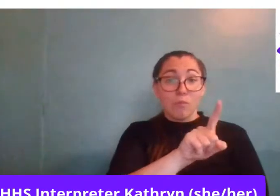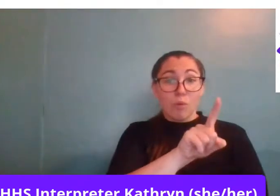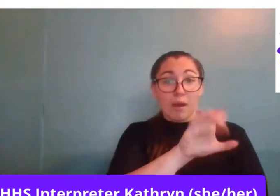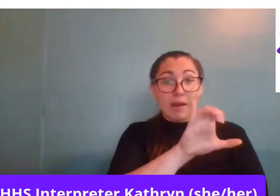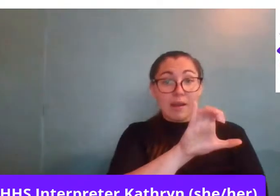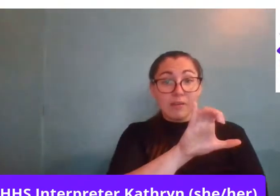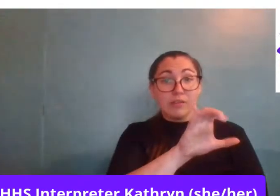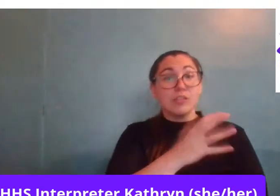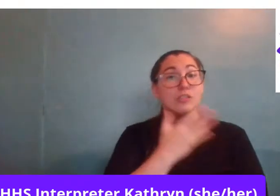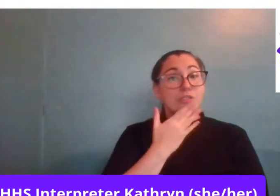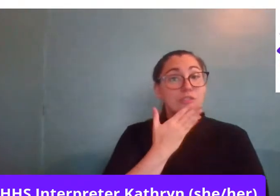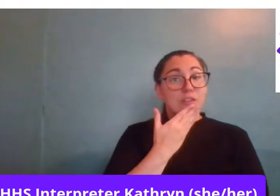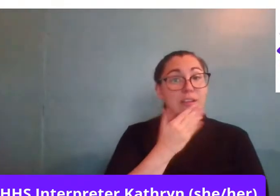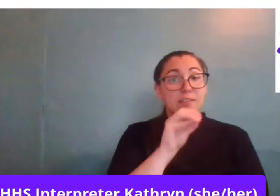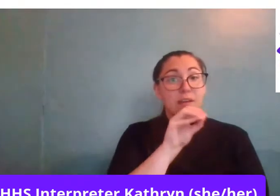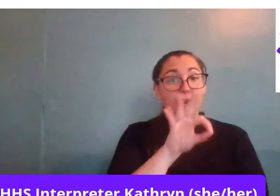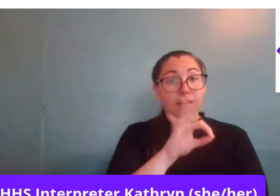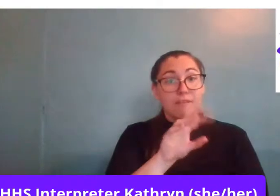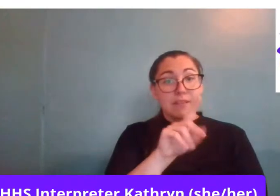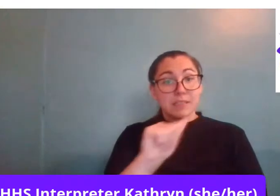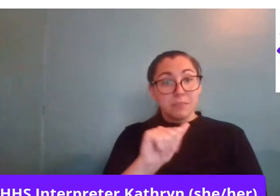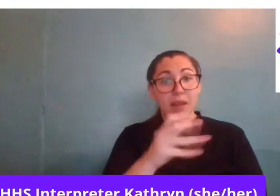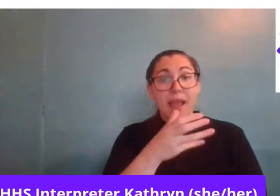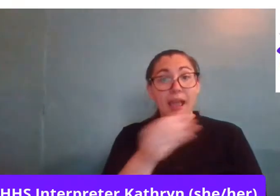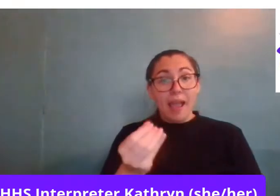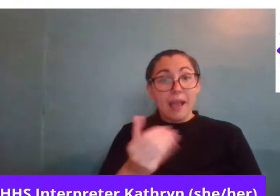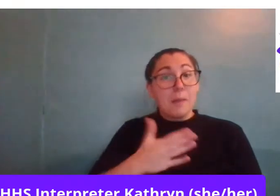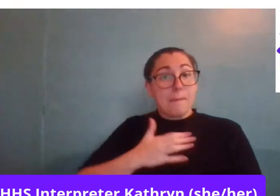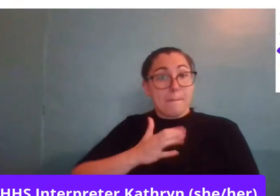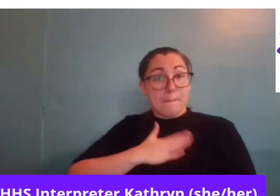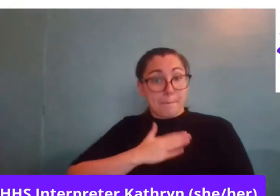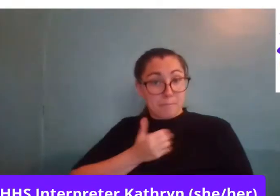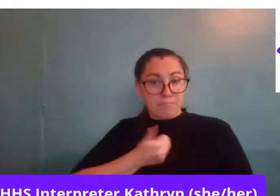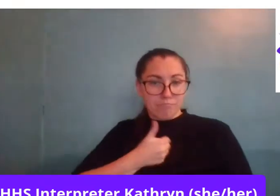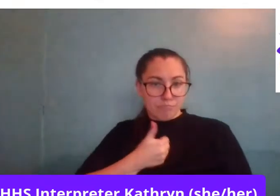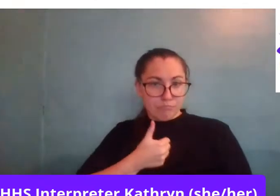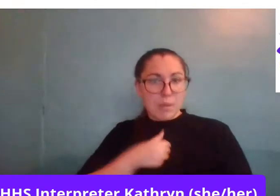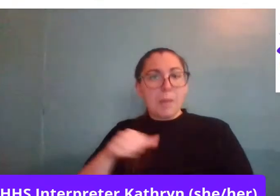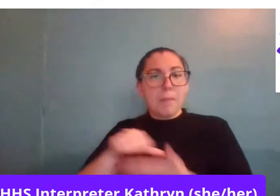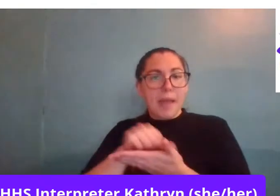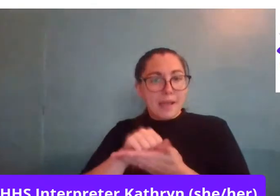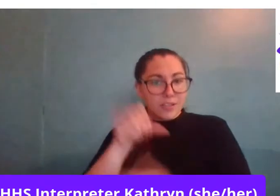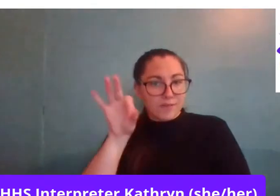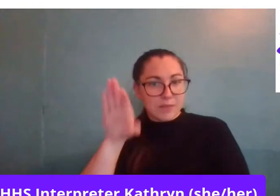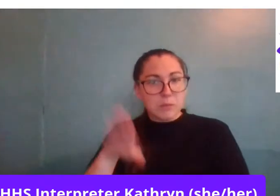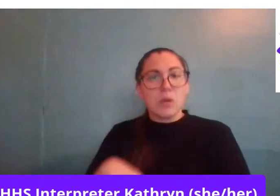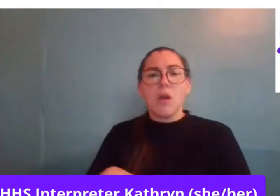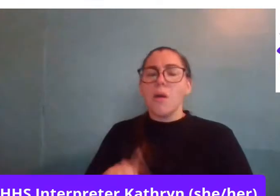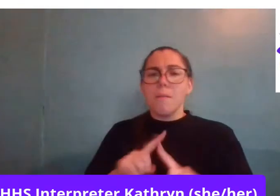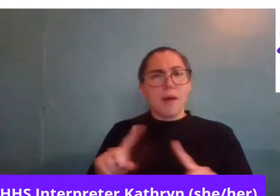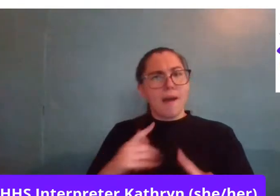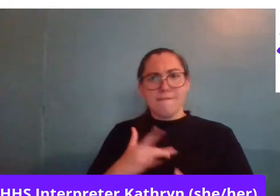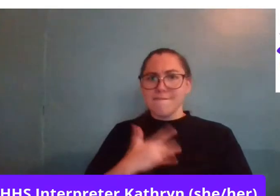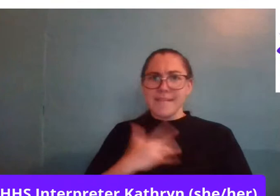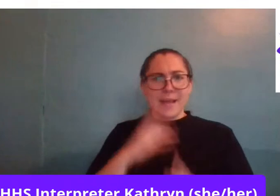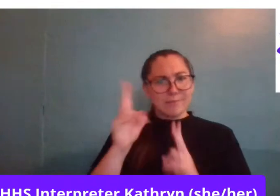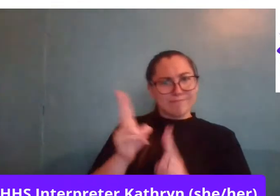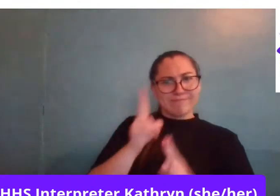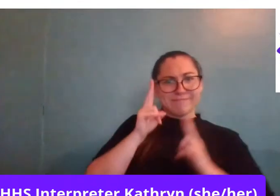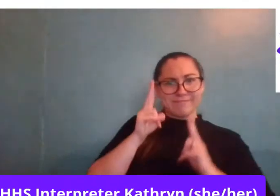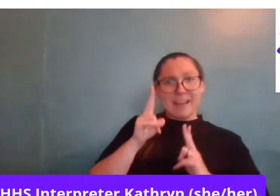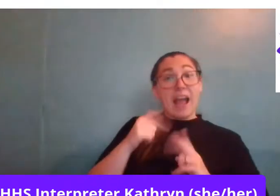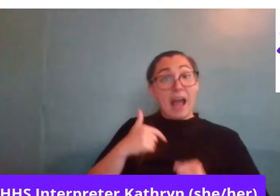Dr. Kimberly Von Barrington, my personal page. And I am so honored to be one of the interviewers on